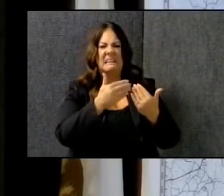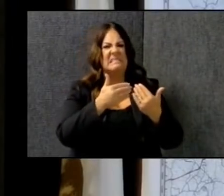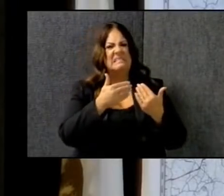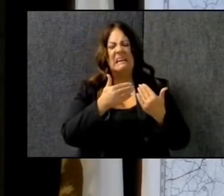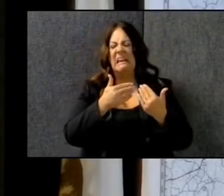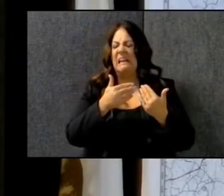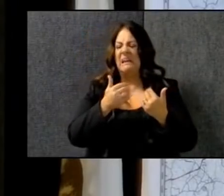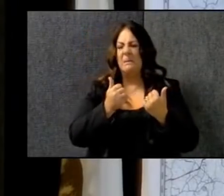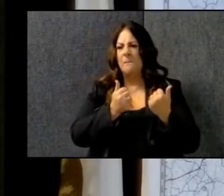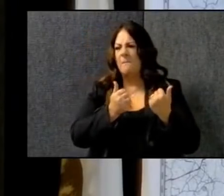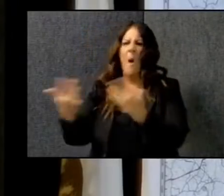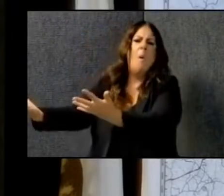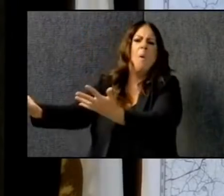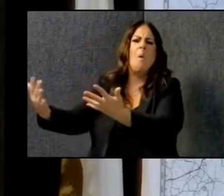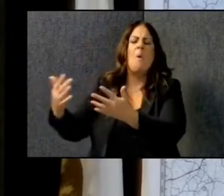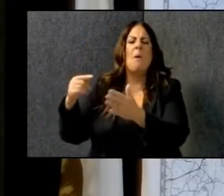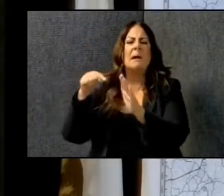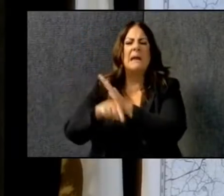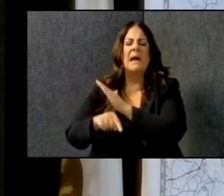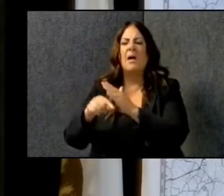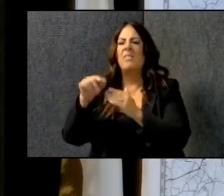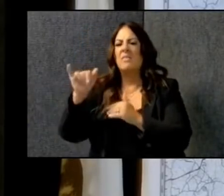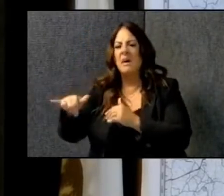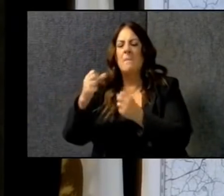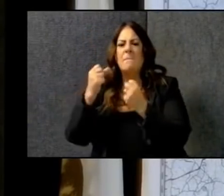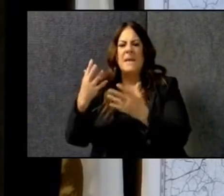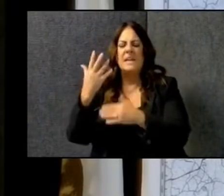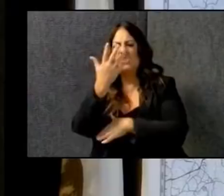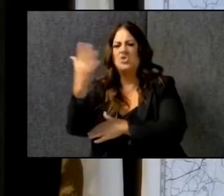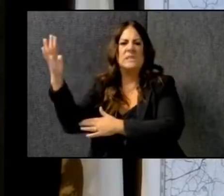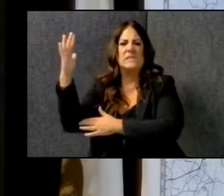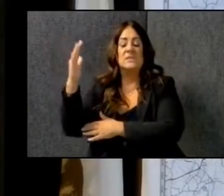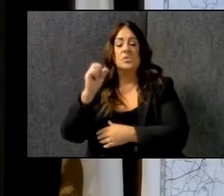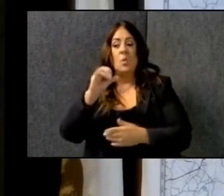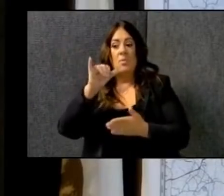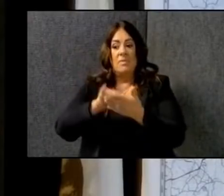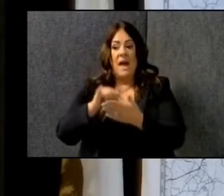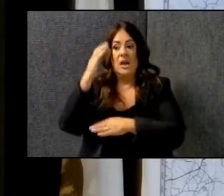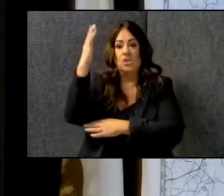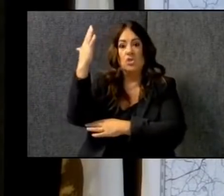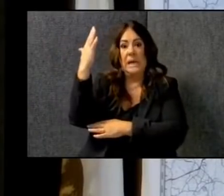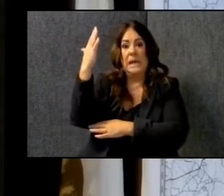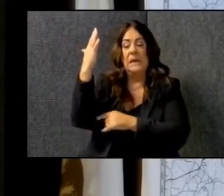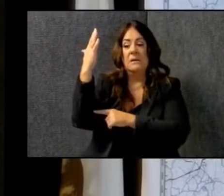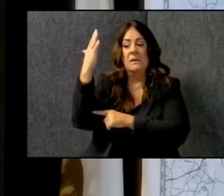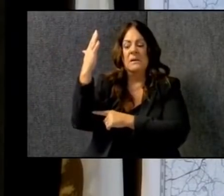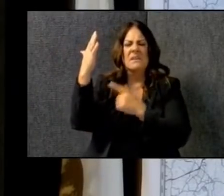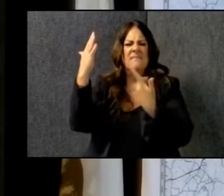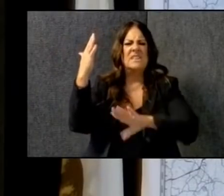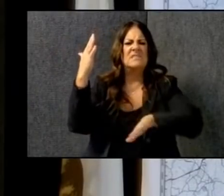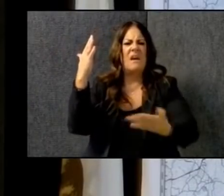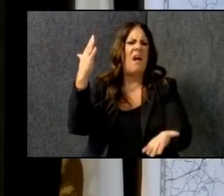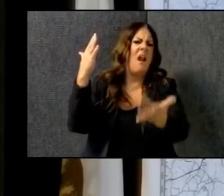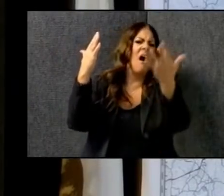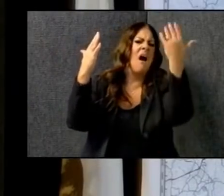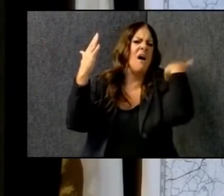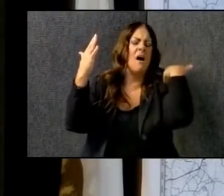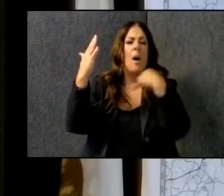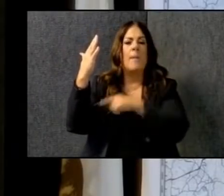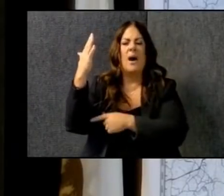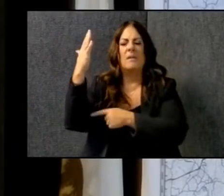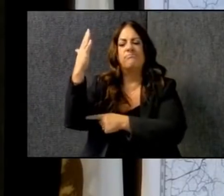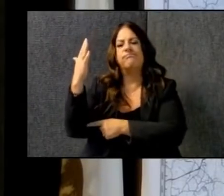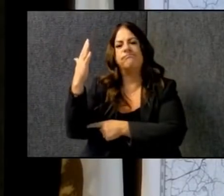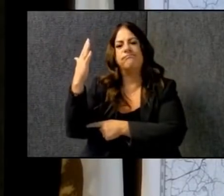killed a lot more trees. So the ones that really cause a bigger threat are those trees that have died, that have been standing for a long period of time, but they're